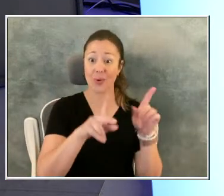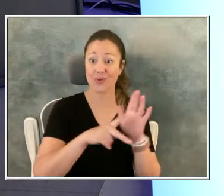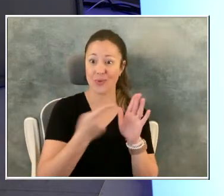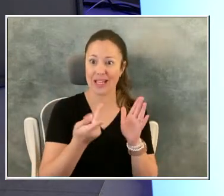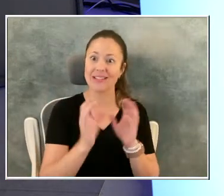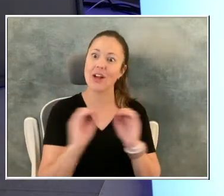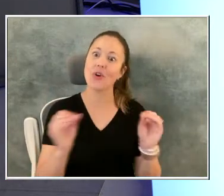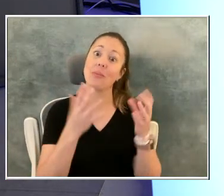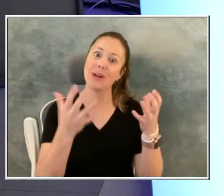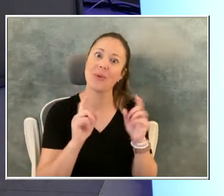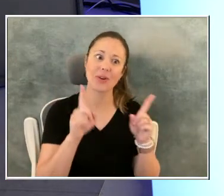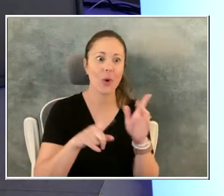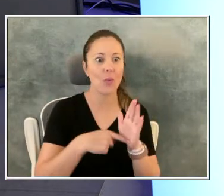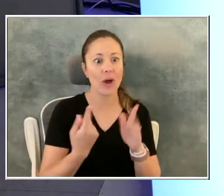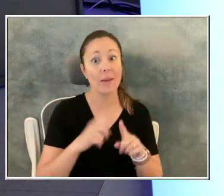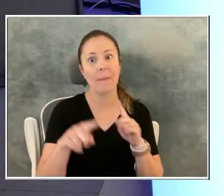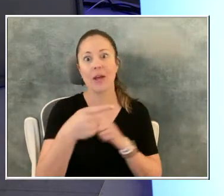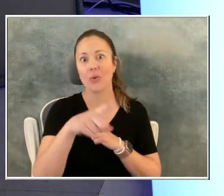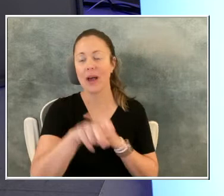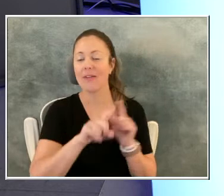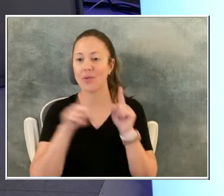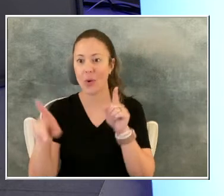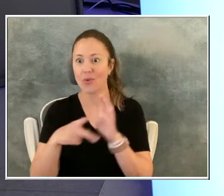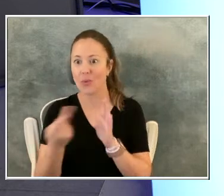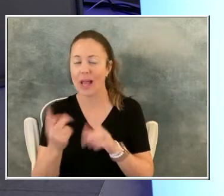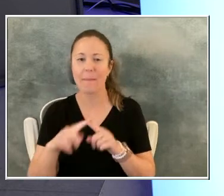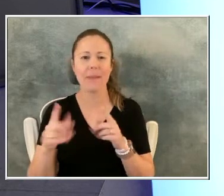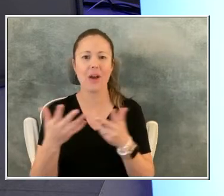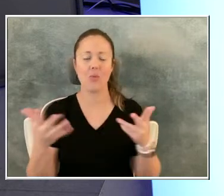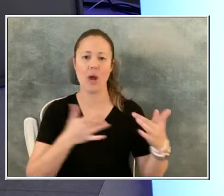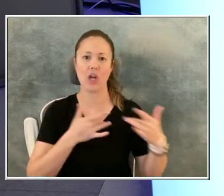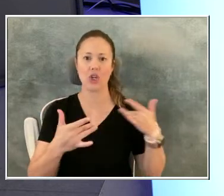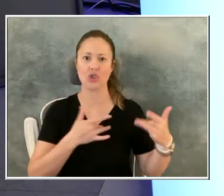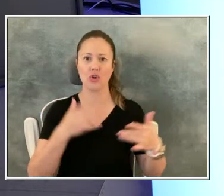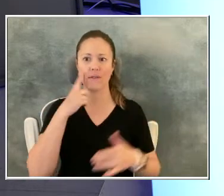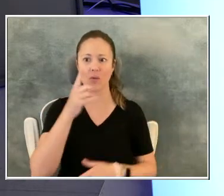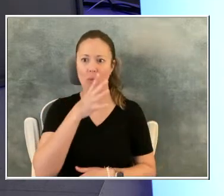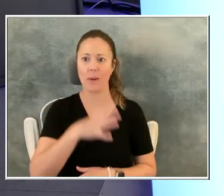it once, and you're now having to do it twice. Right. But what concerns me is that women who think they're